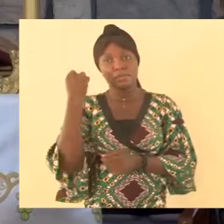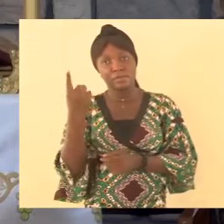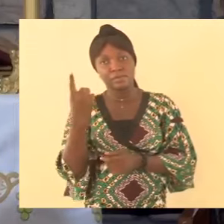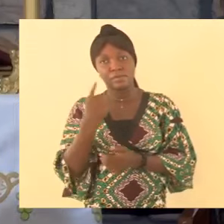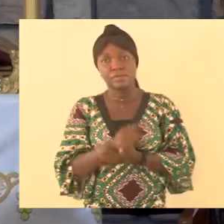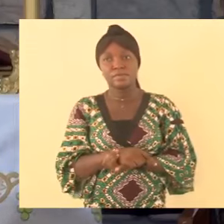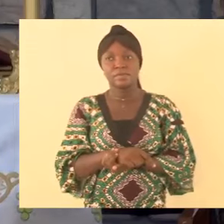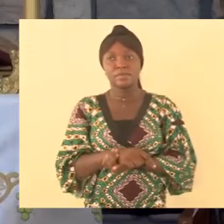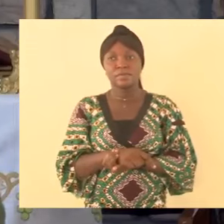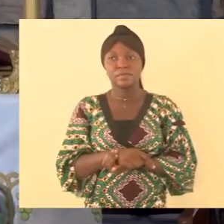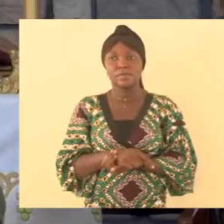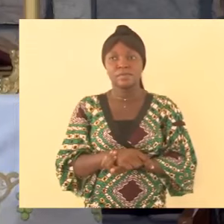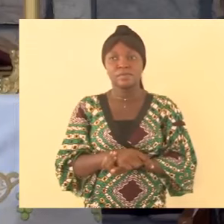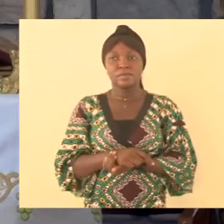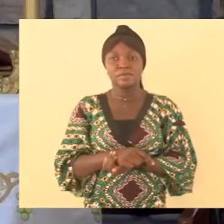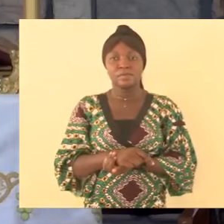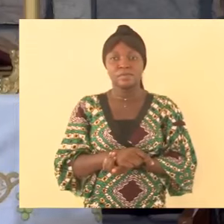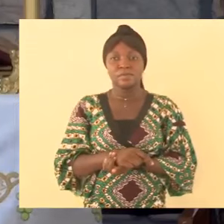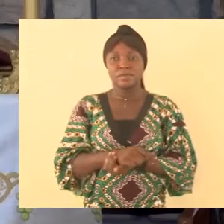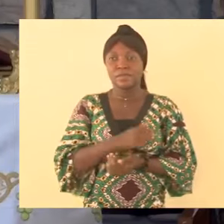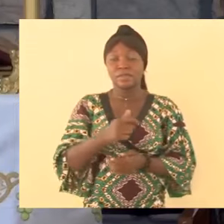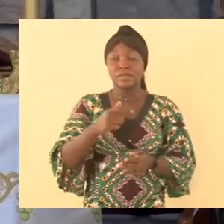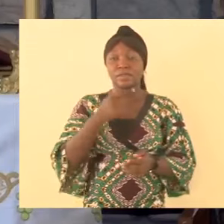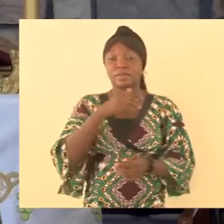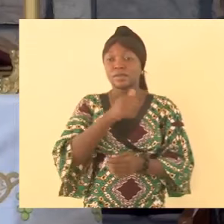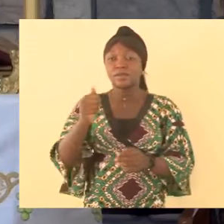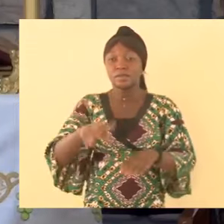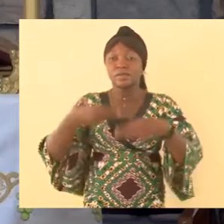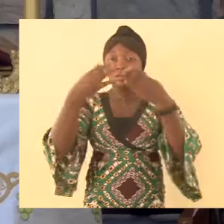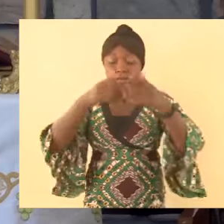Do you understand? A generous heart